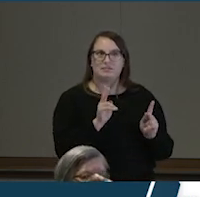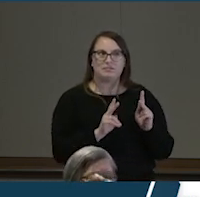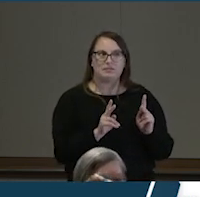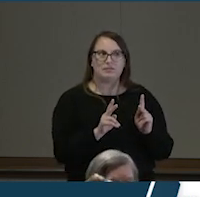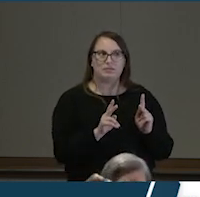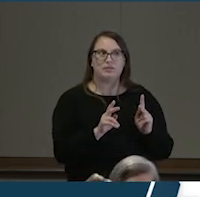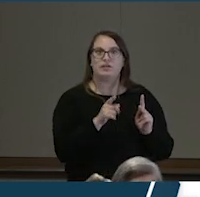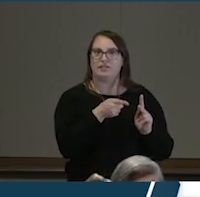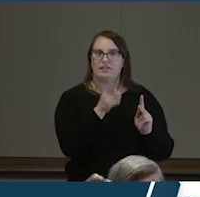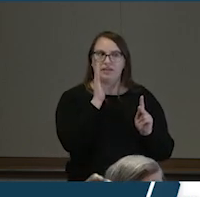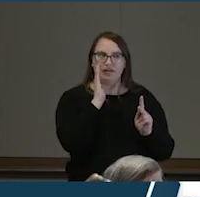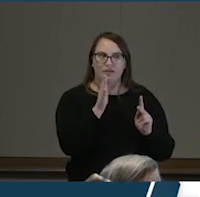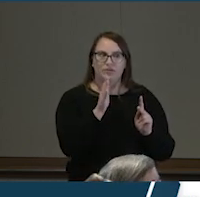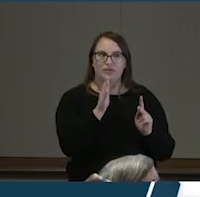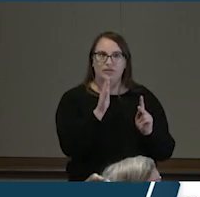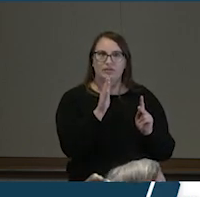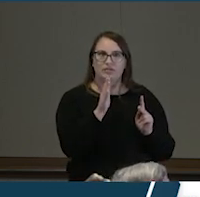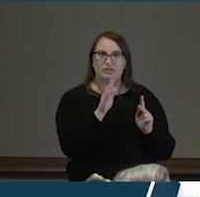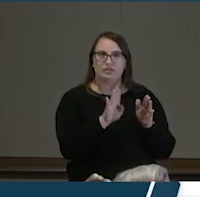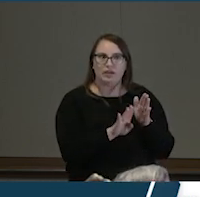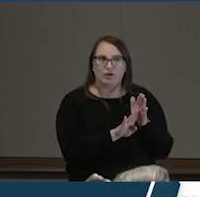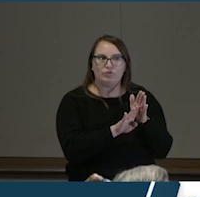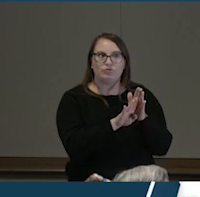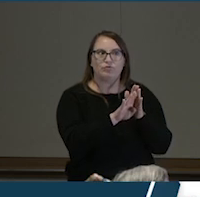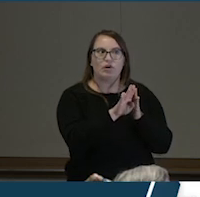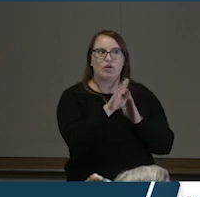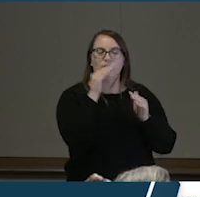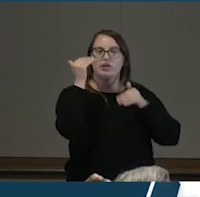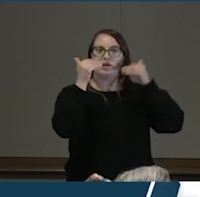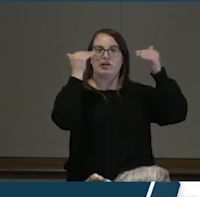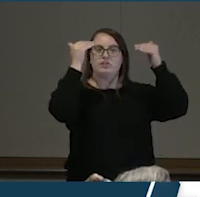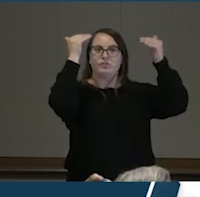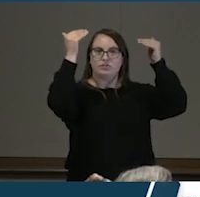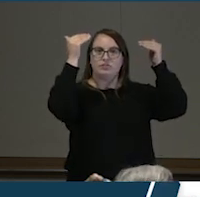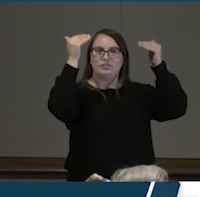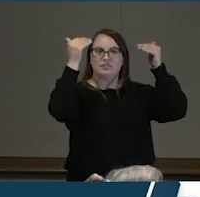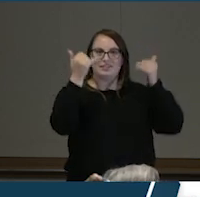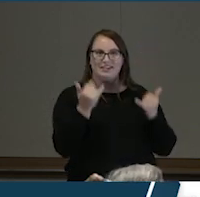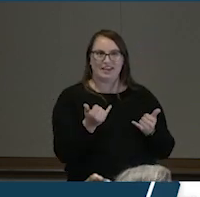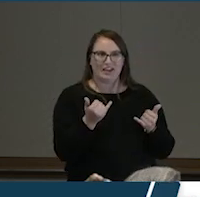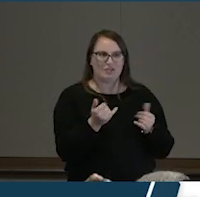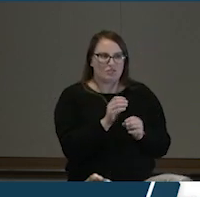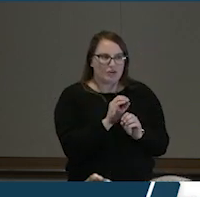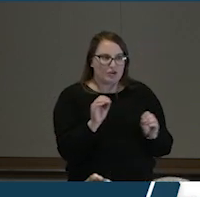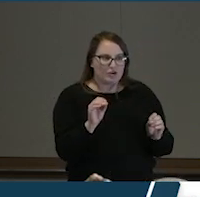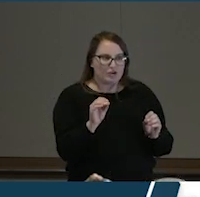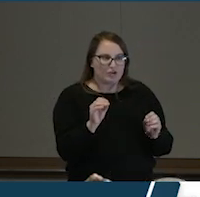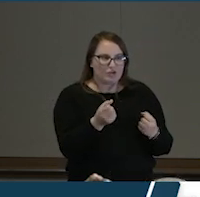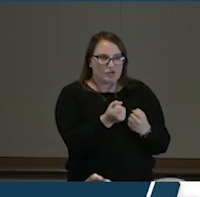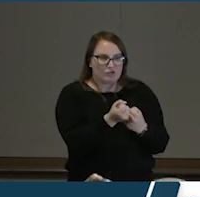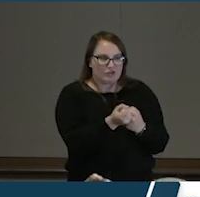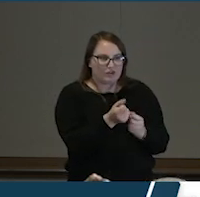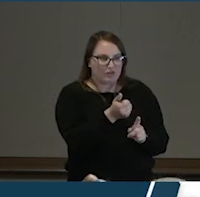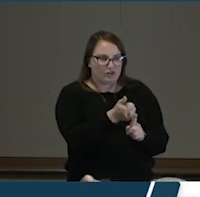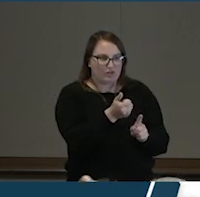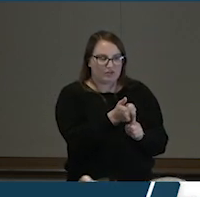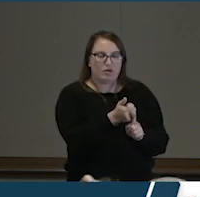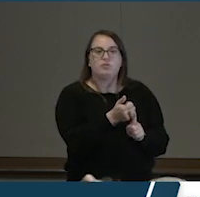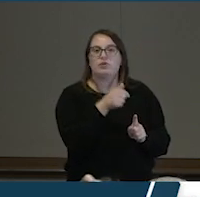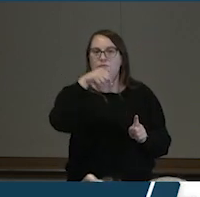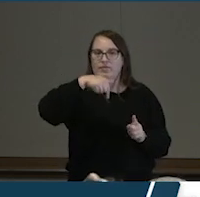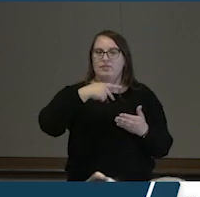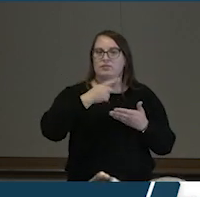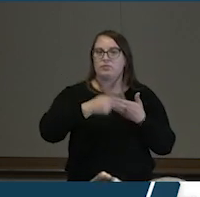they grow to be adults and they have no agency over their lives. So we work on that in this